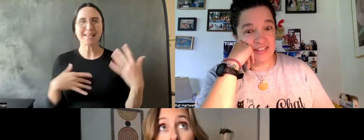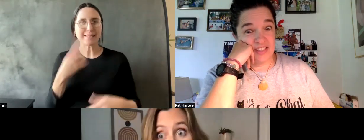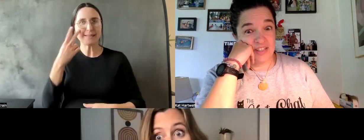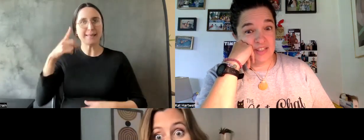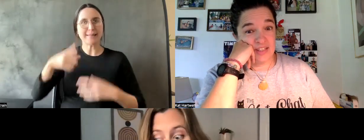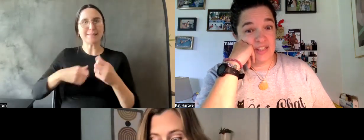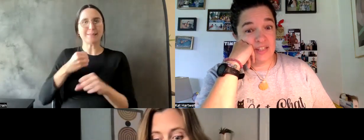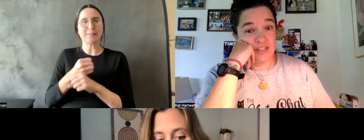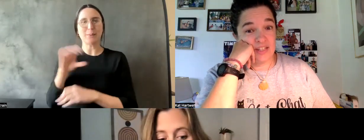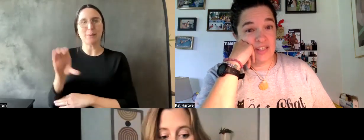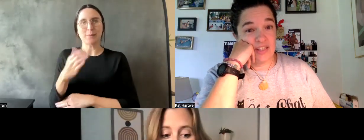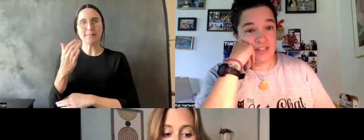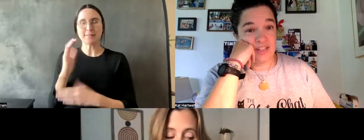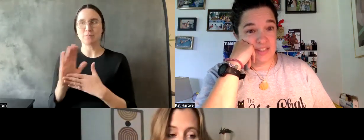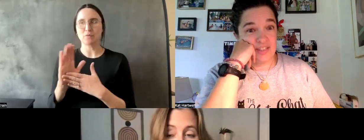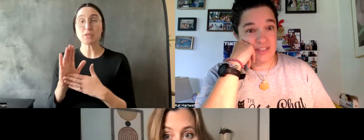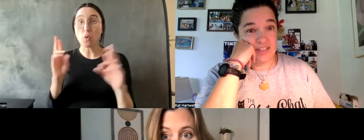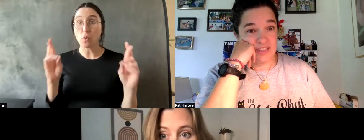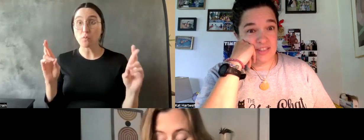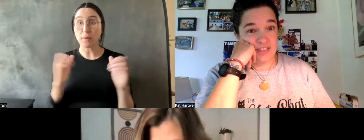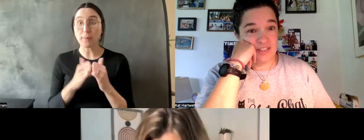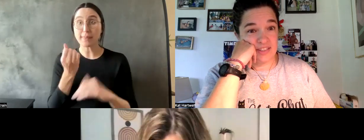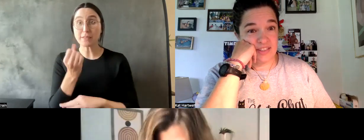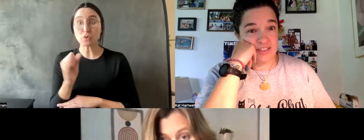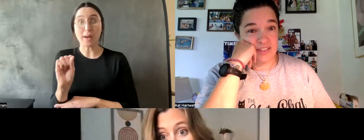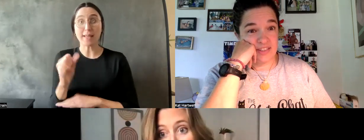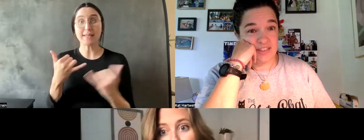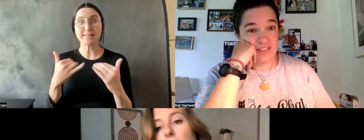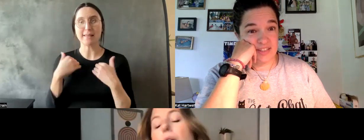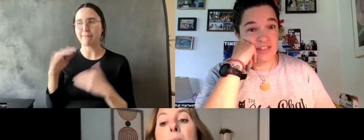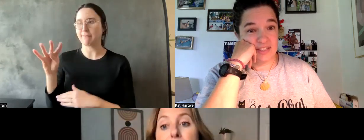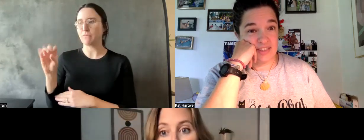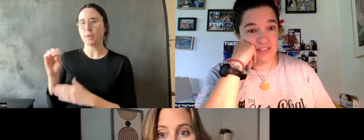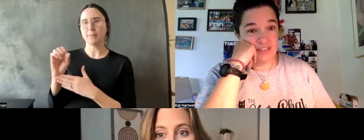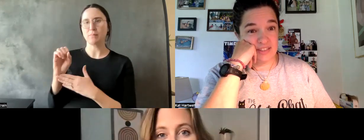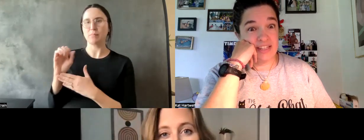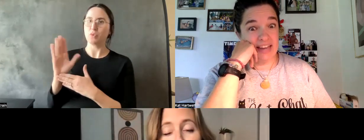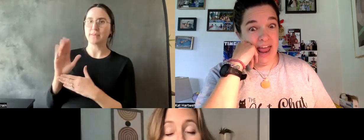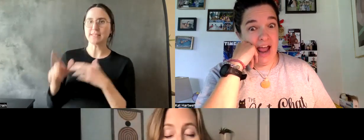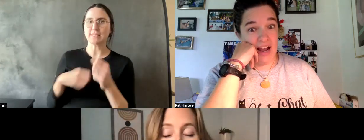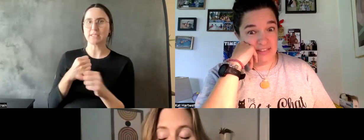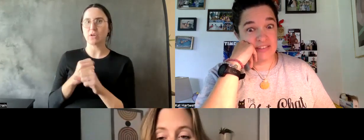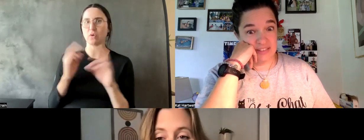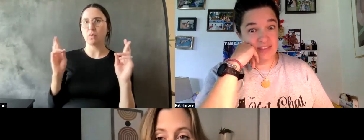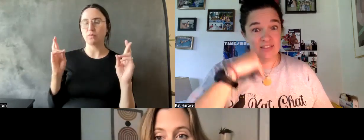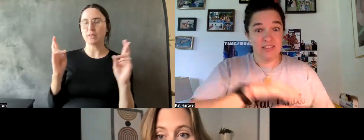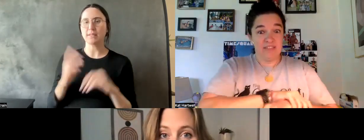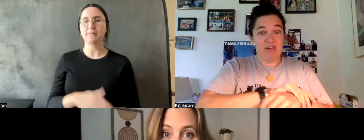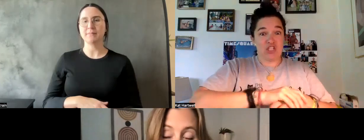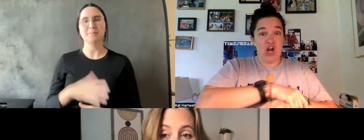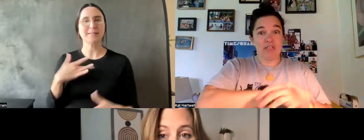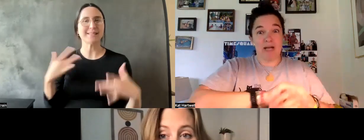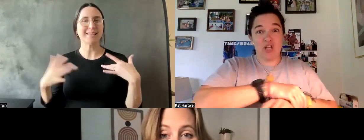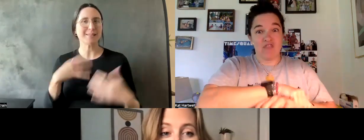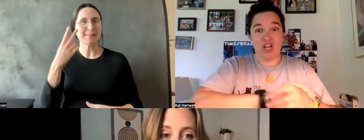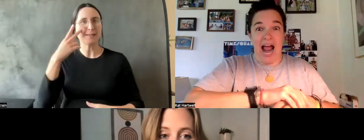movies, and hopefully with the strike and everything, they get out the 40 movies that they usually do. But yeah, I'm excited to see what the new